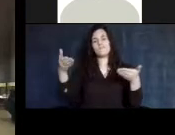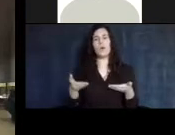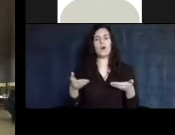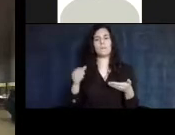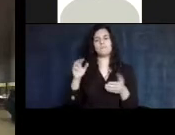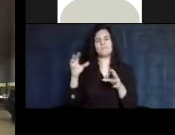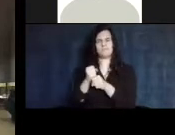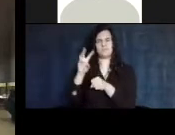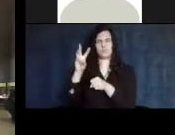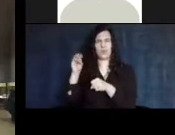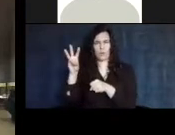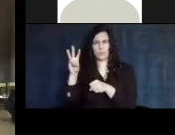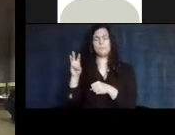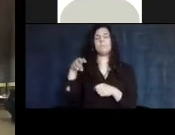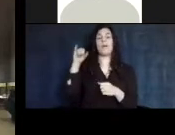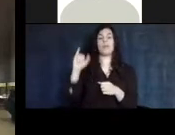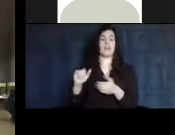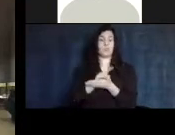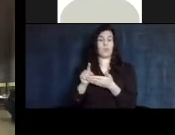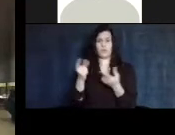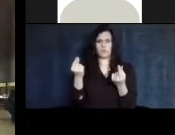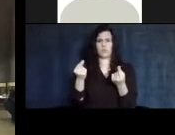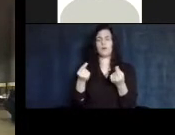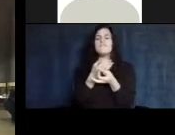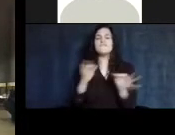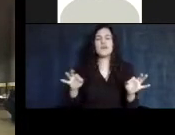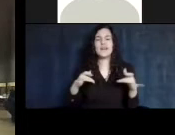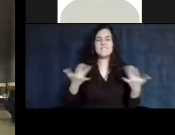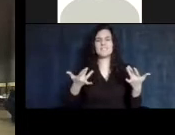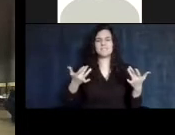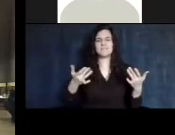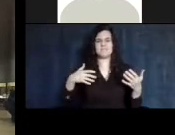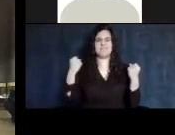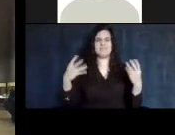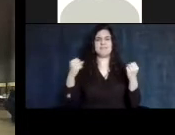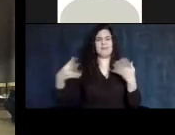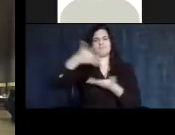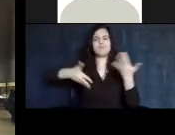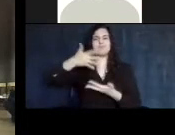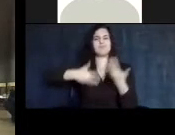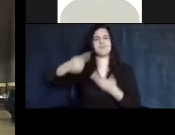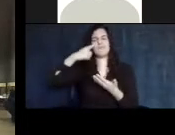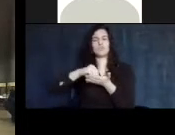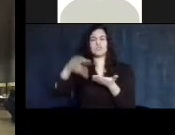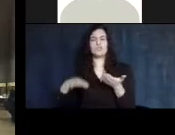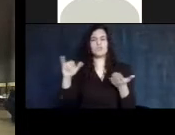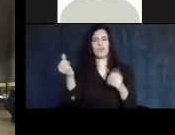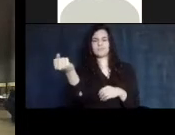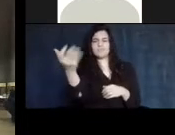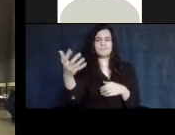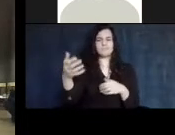long of events, free events for students. So we have everything from casino night